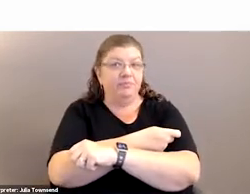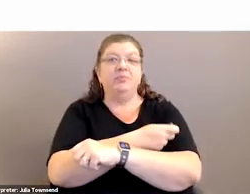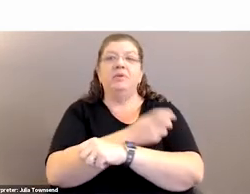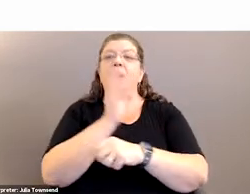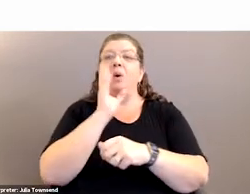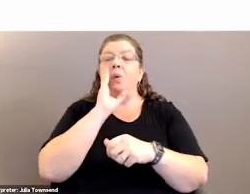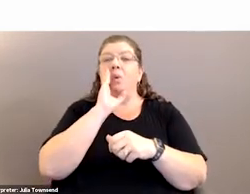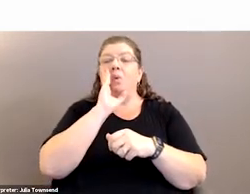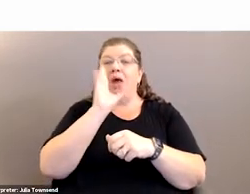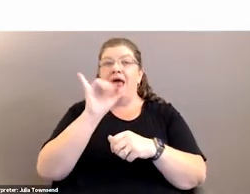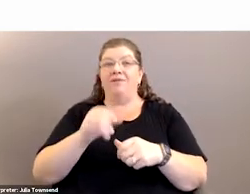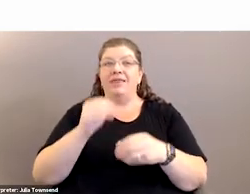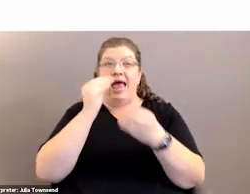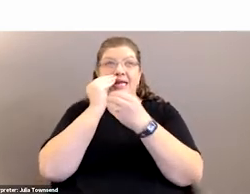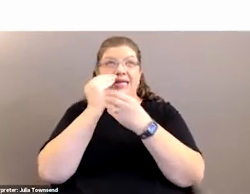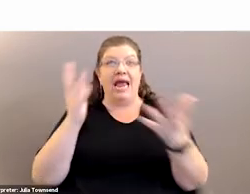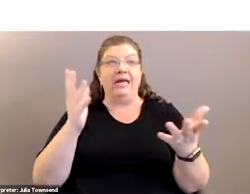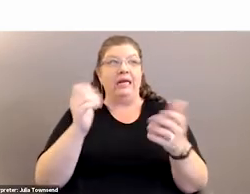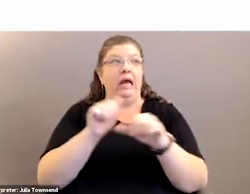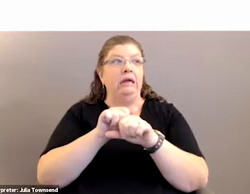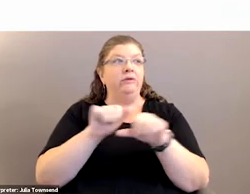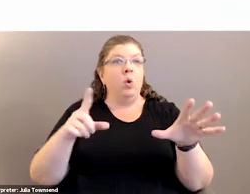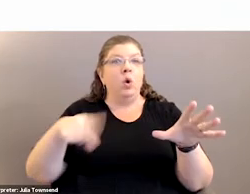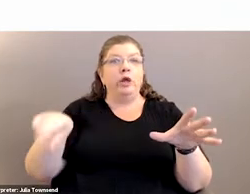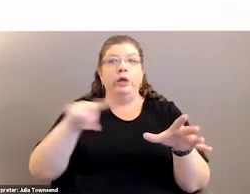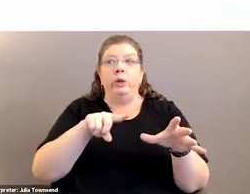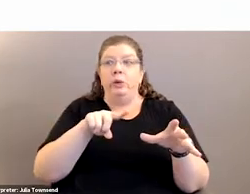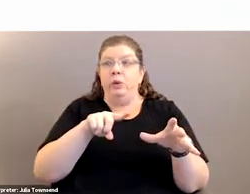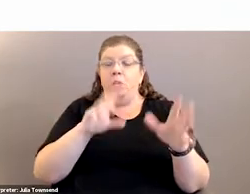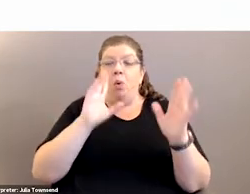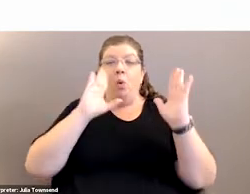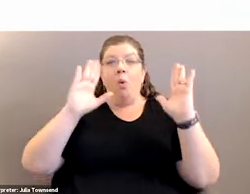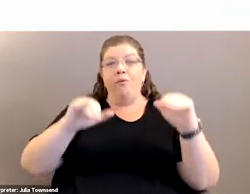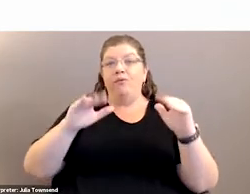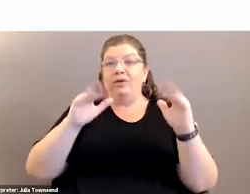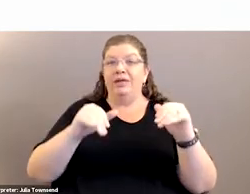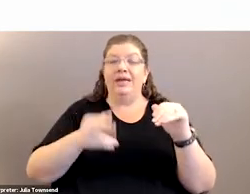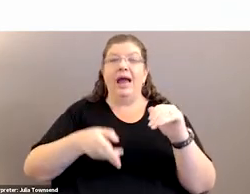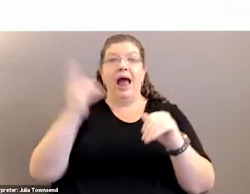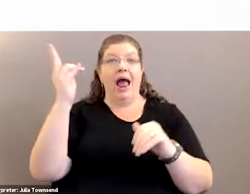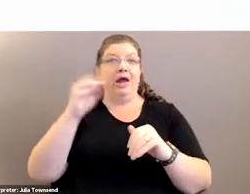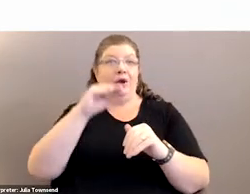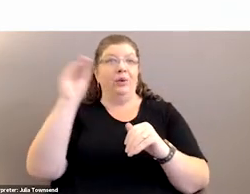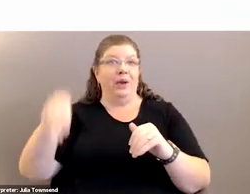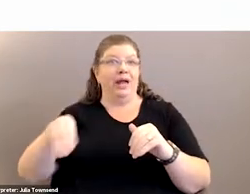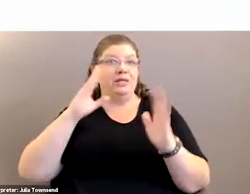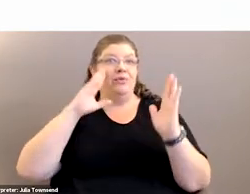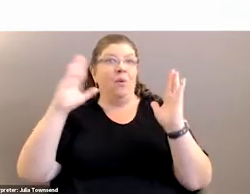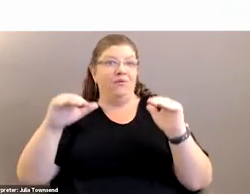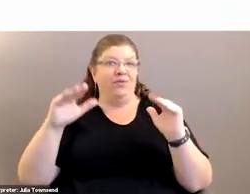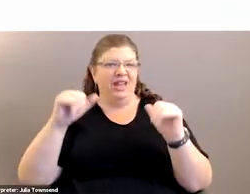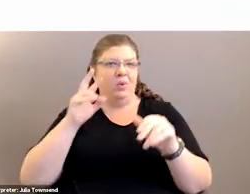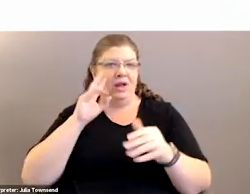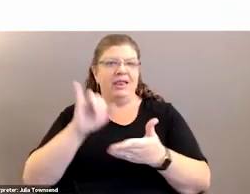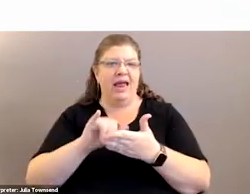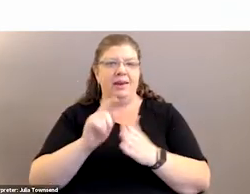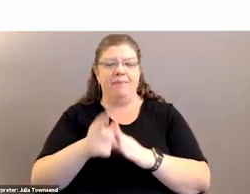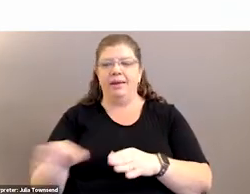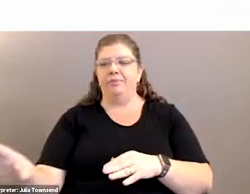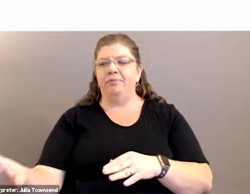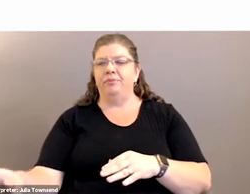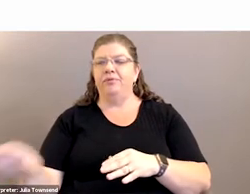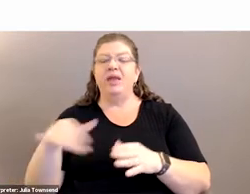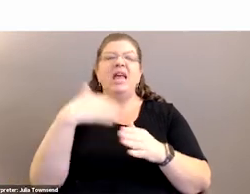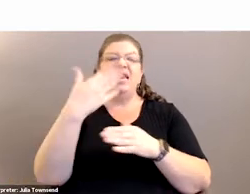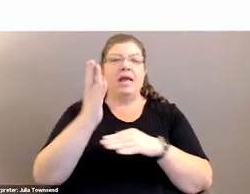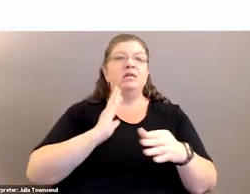have that data for you hopefully higher rates and we'll look at that in a minute um at our next board report but